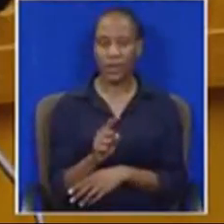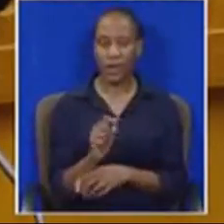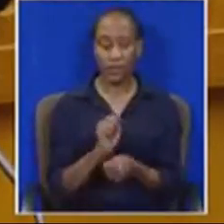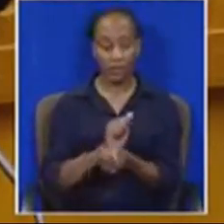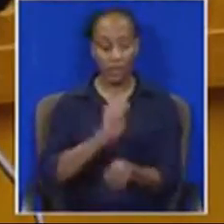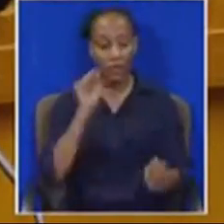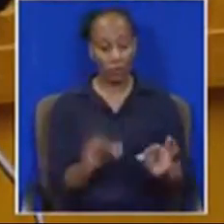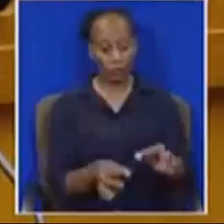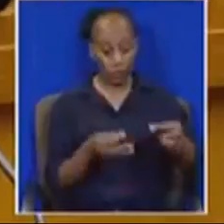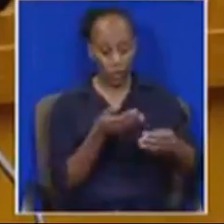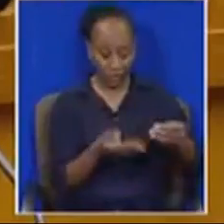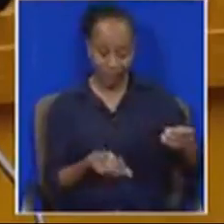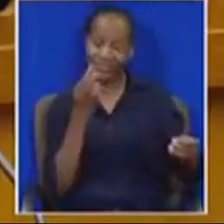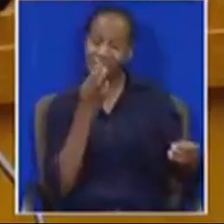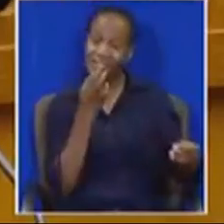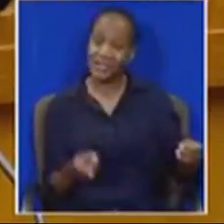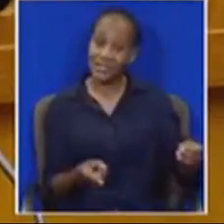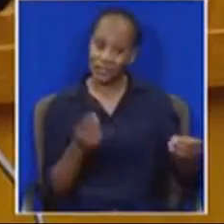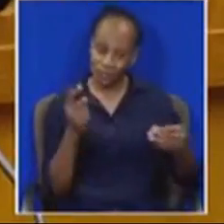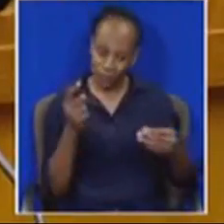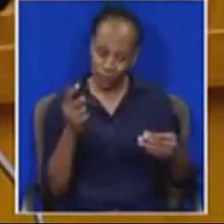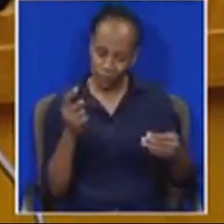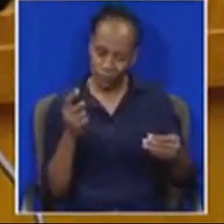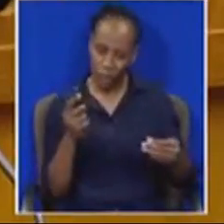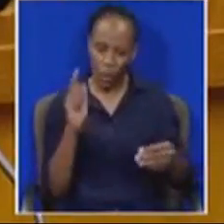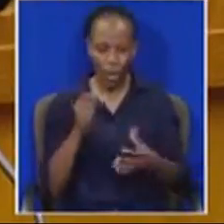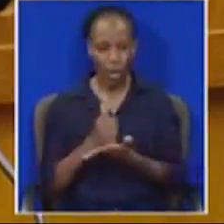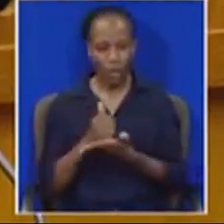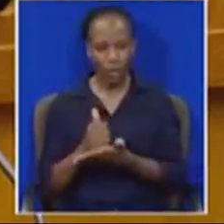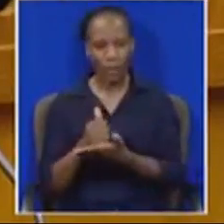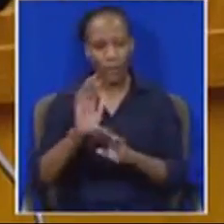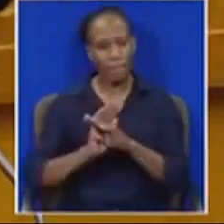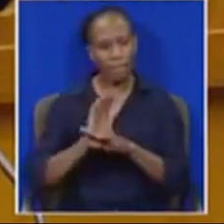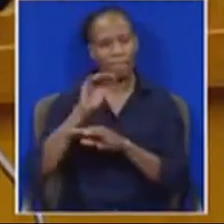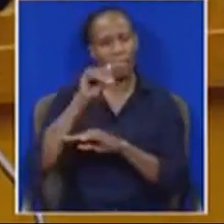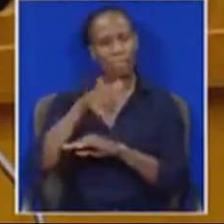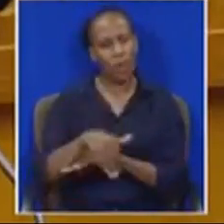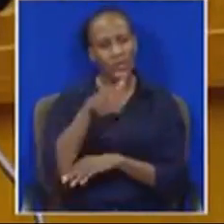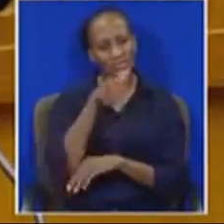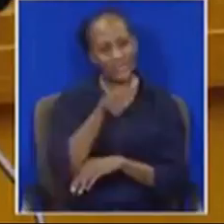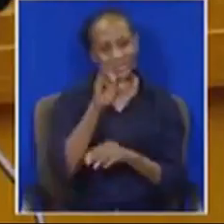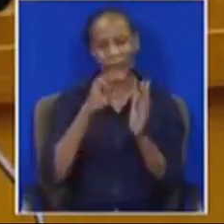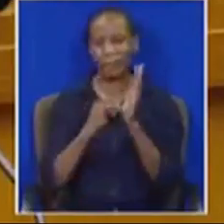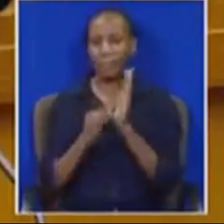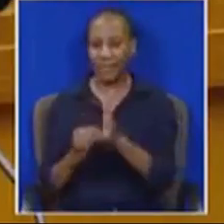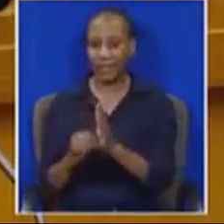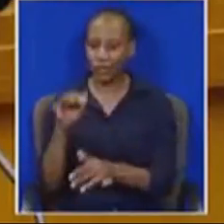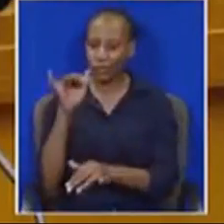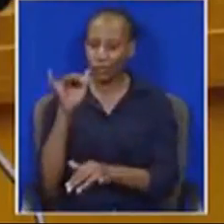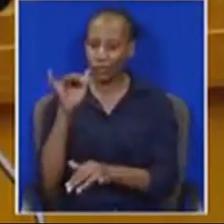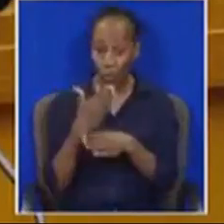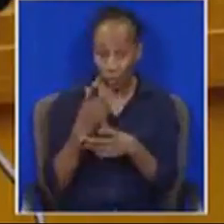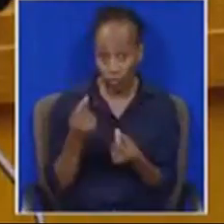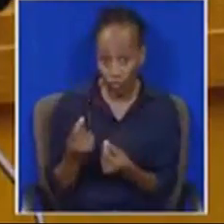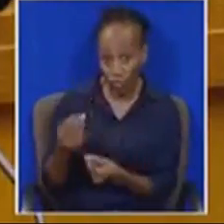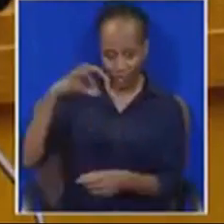Charter, is expected to increase the earnings of more than 6 million working South